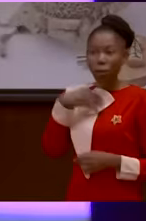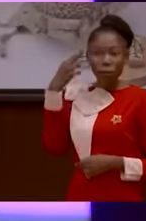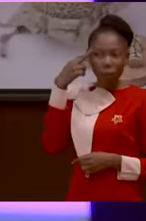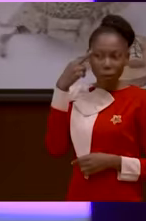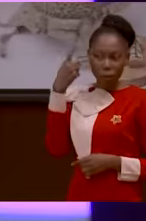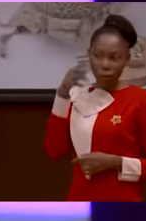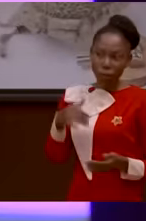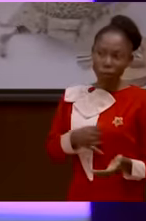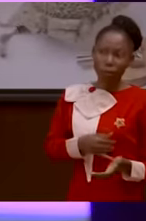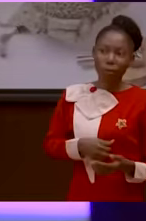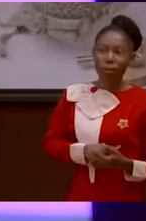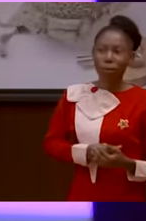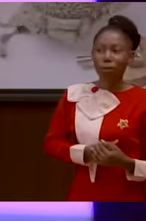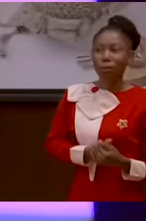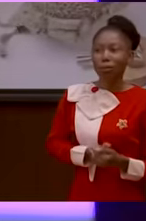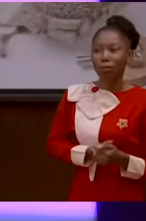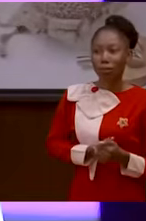that?